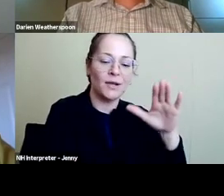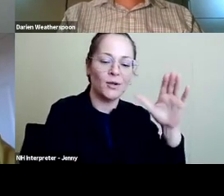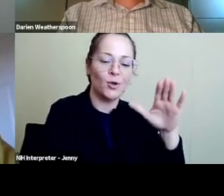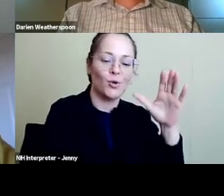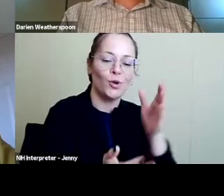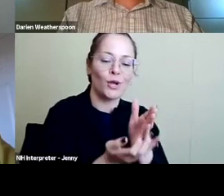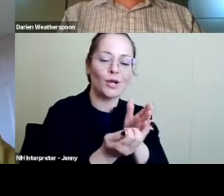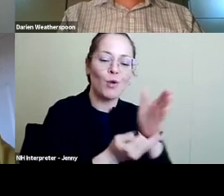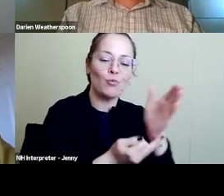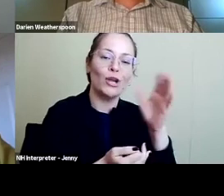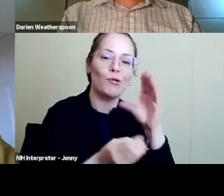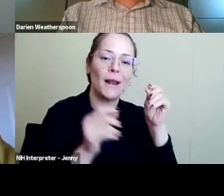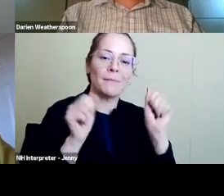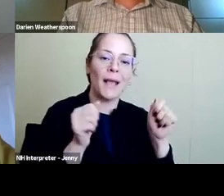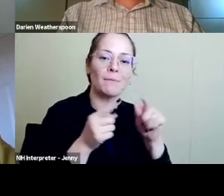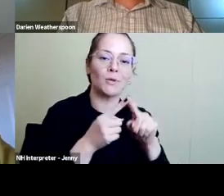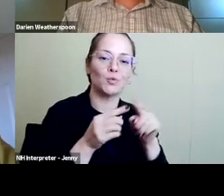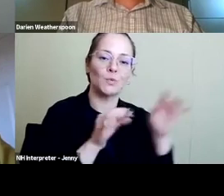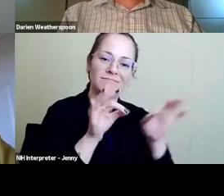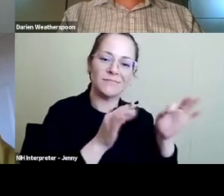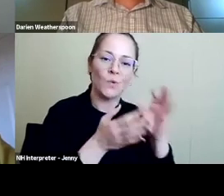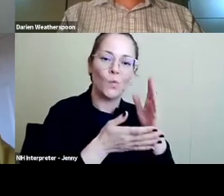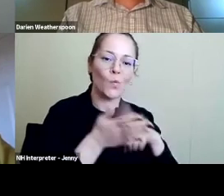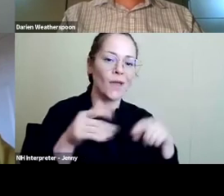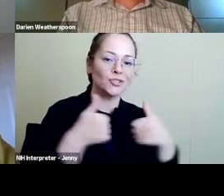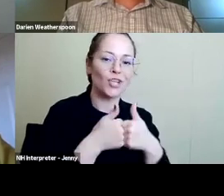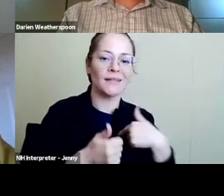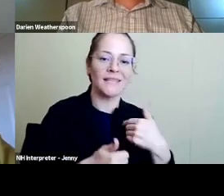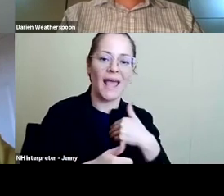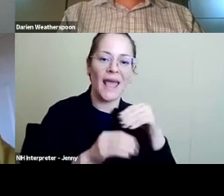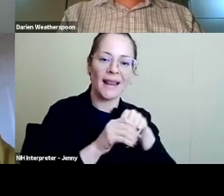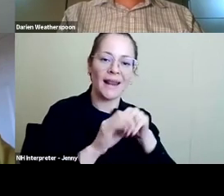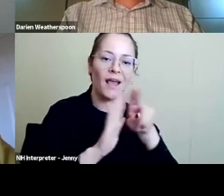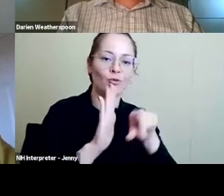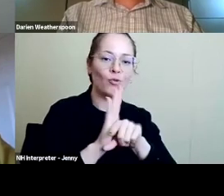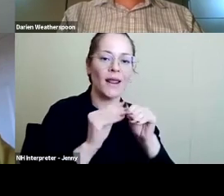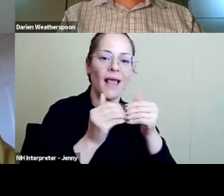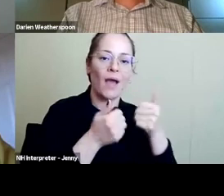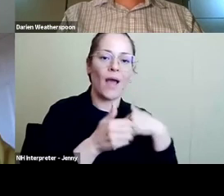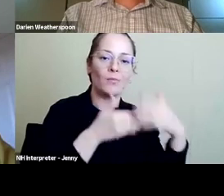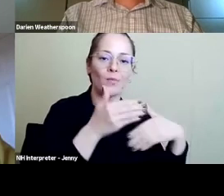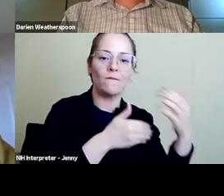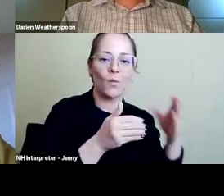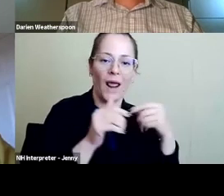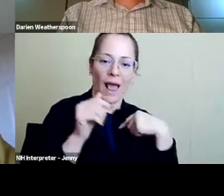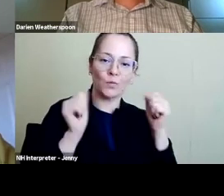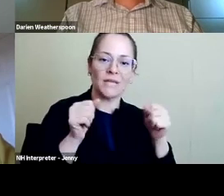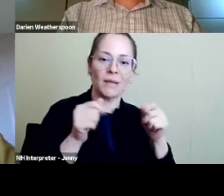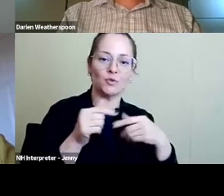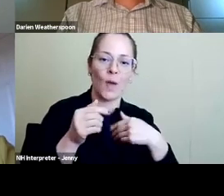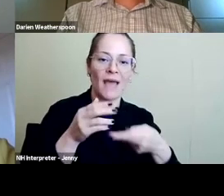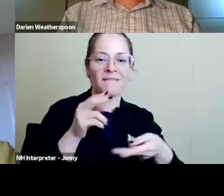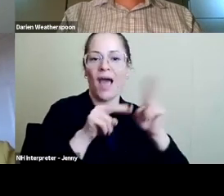of be able to speak to, you know, the challenges that I had in undergrad and how I moved forward. So I was able to have a higher GPA